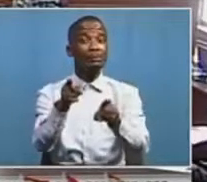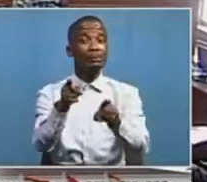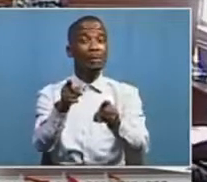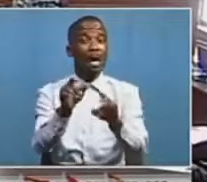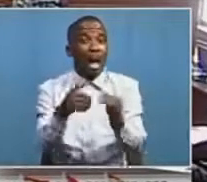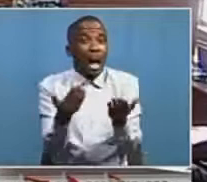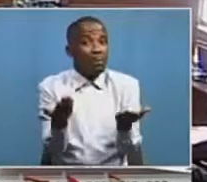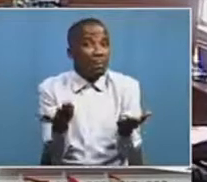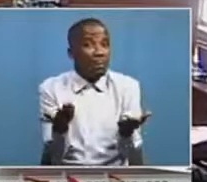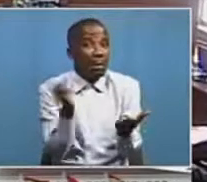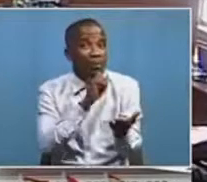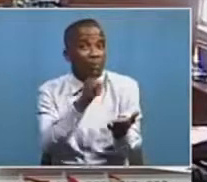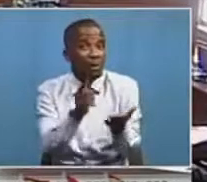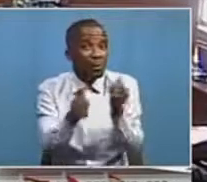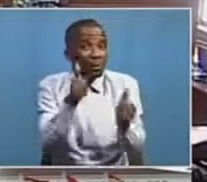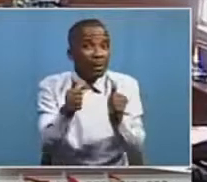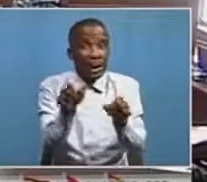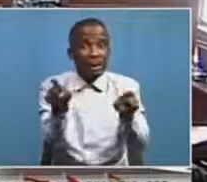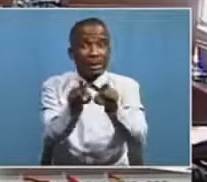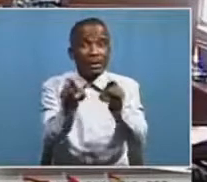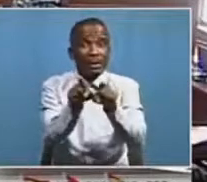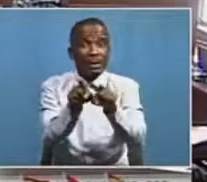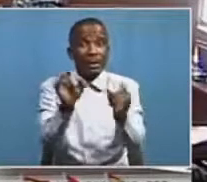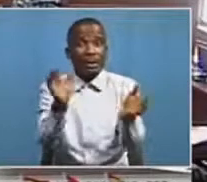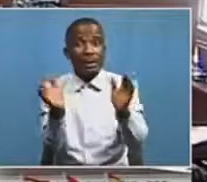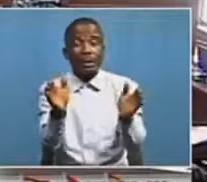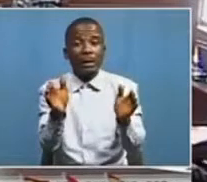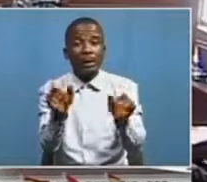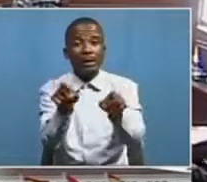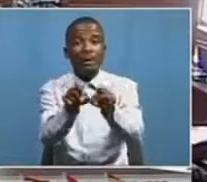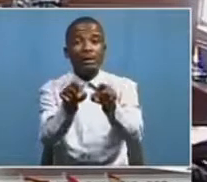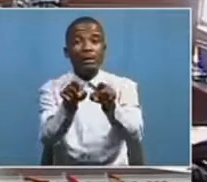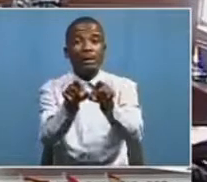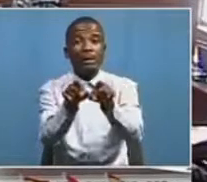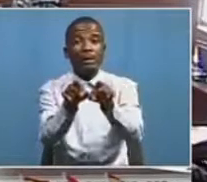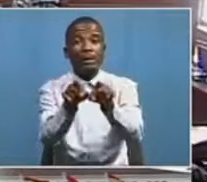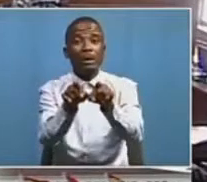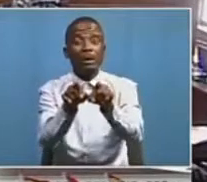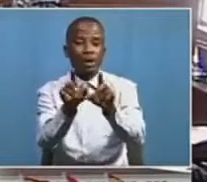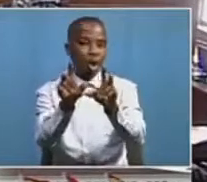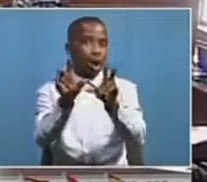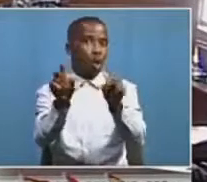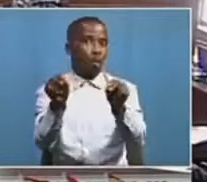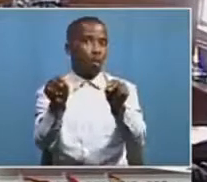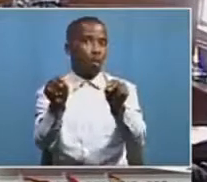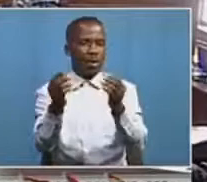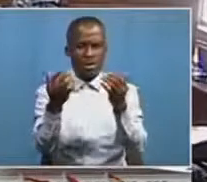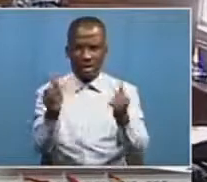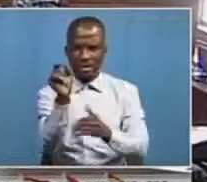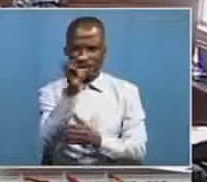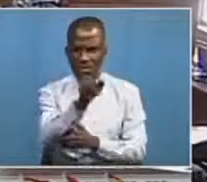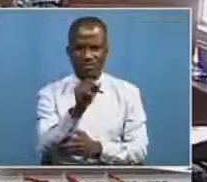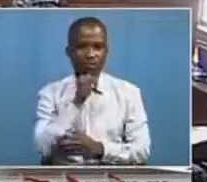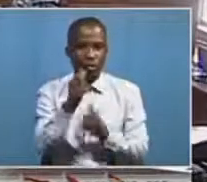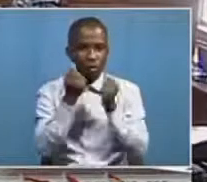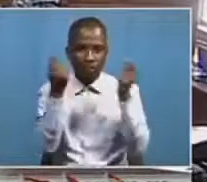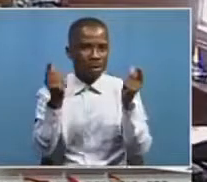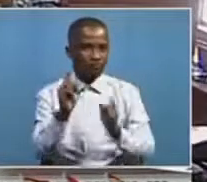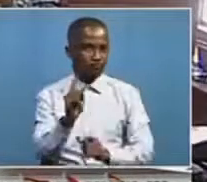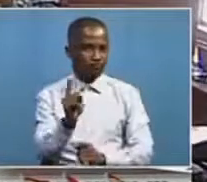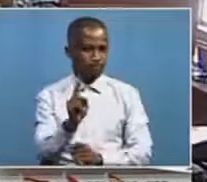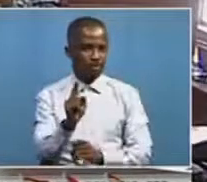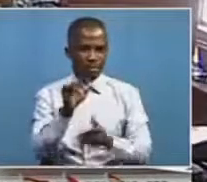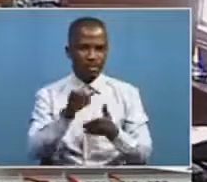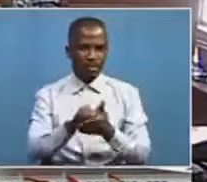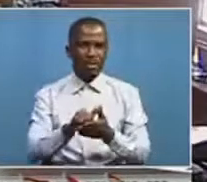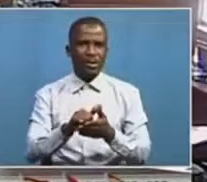for determination? The answer in both questions is a big no. It is therefore not surprising